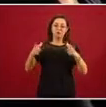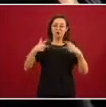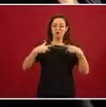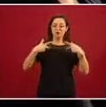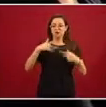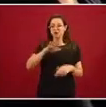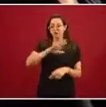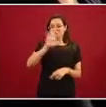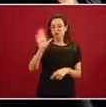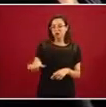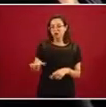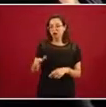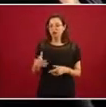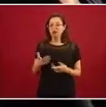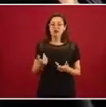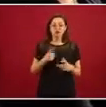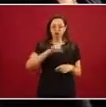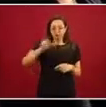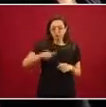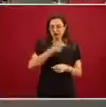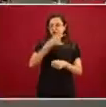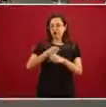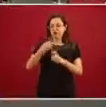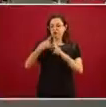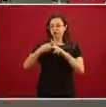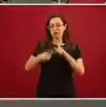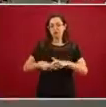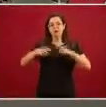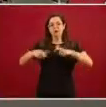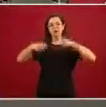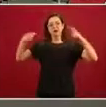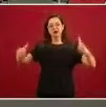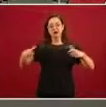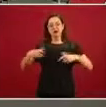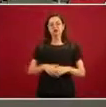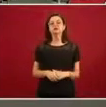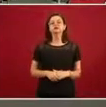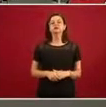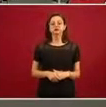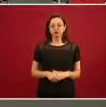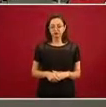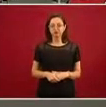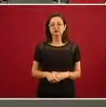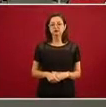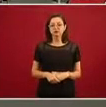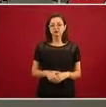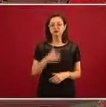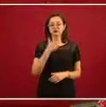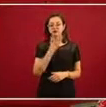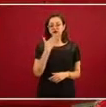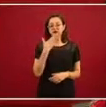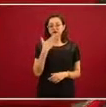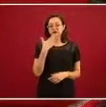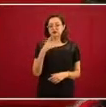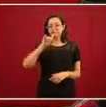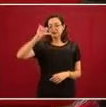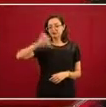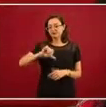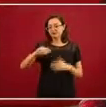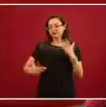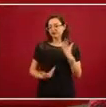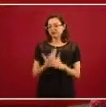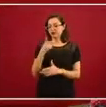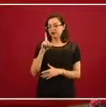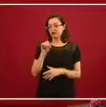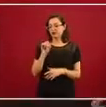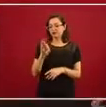numbers, all of the cases that you have counted so far, in order to avoid a phenomenon like the one that happened in China, in which